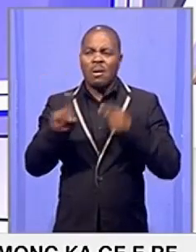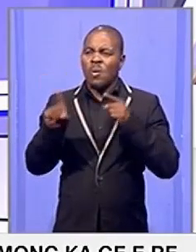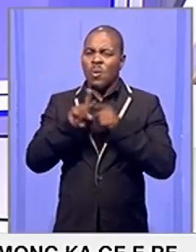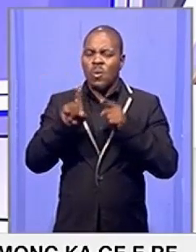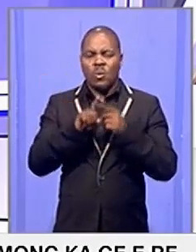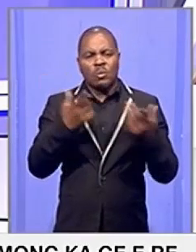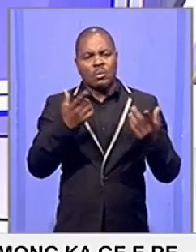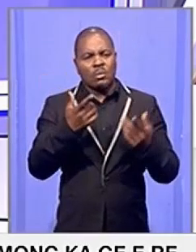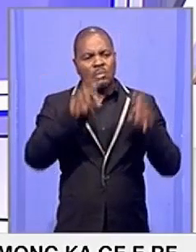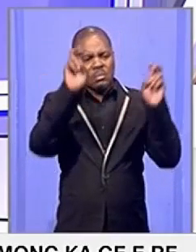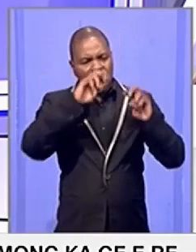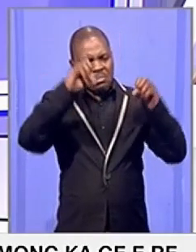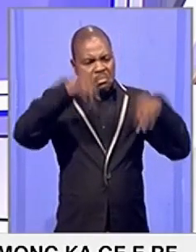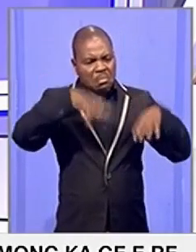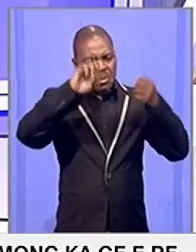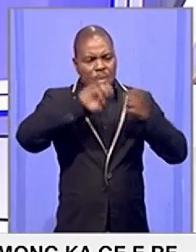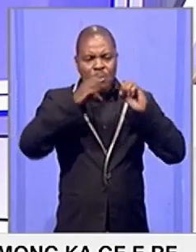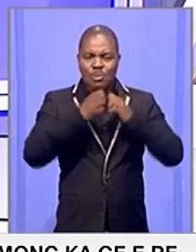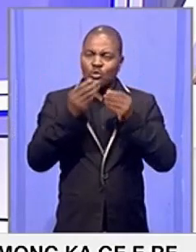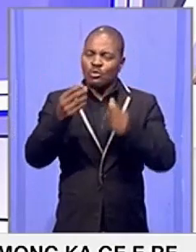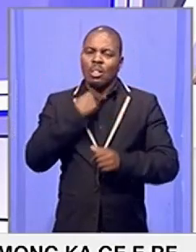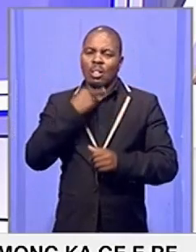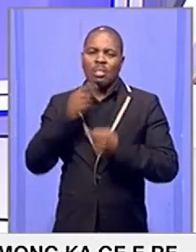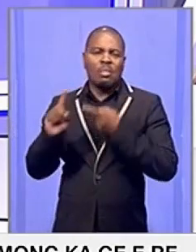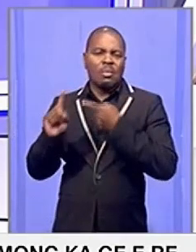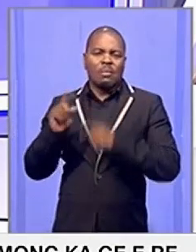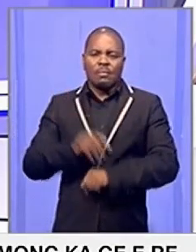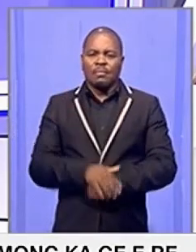rarolla bothata bja kgaotšo ya kabo ya mohlagase.